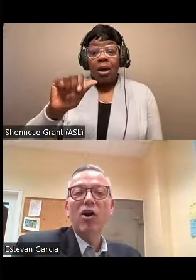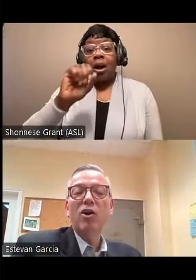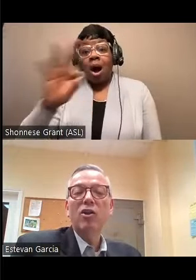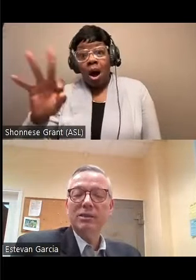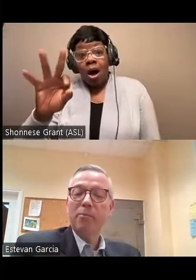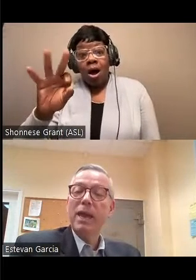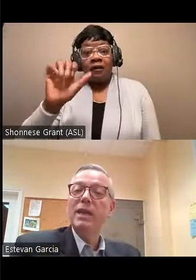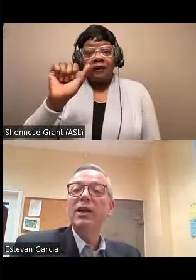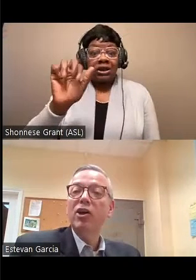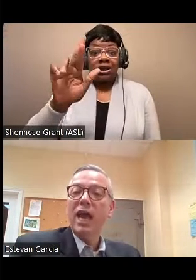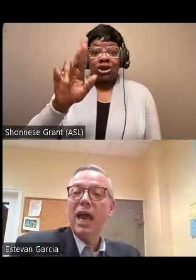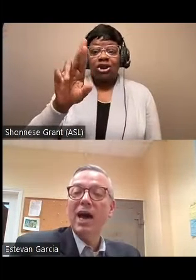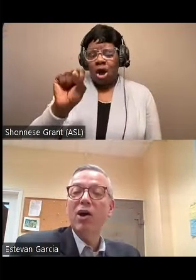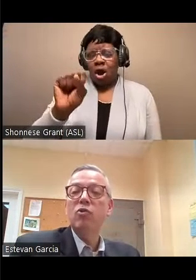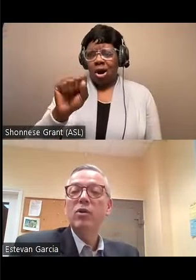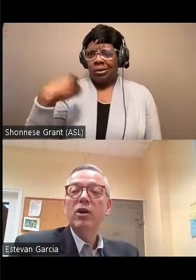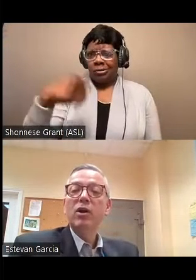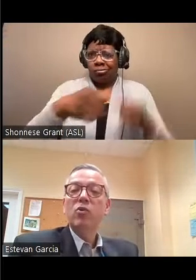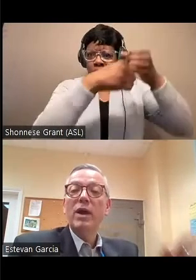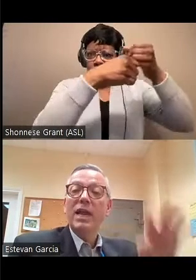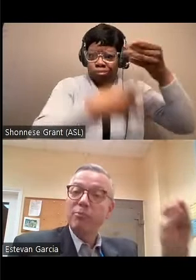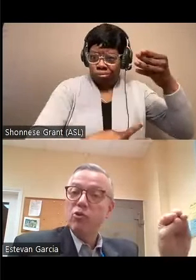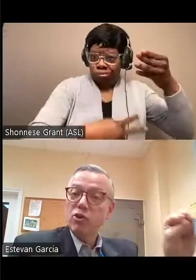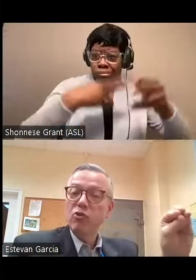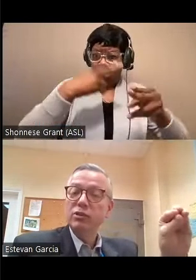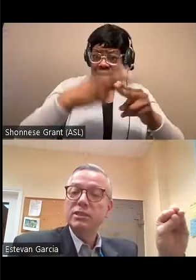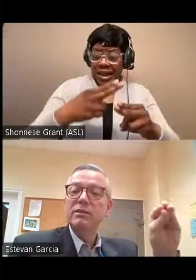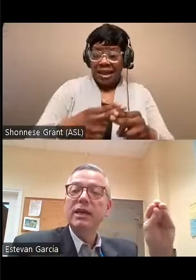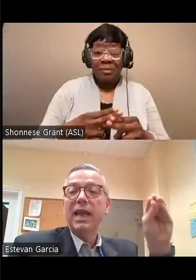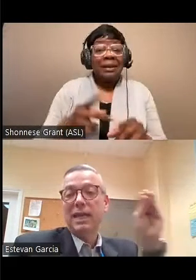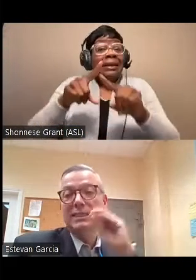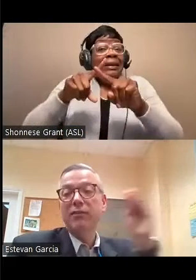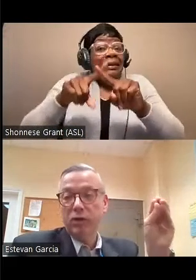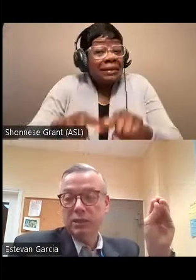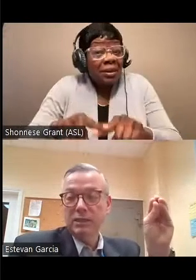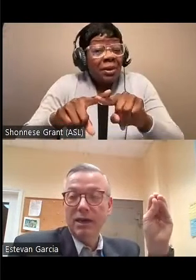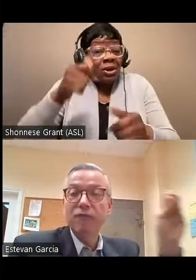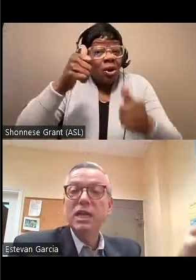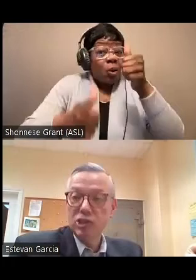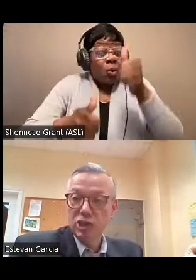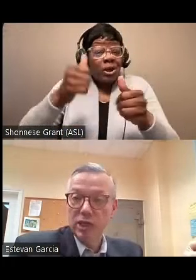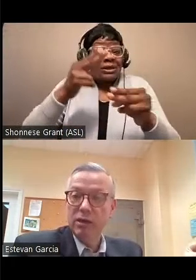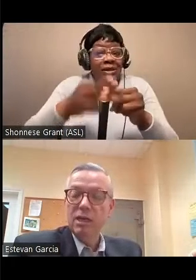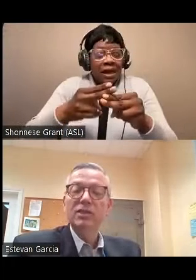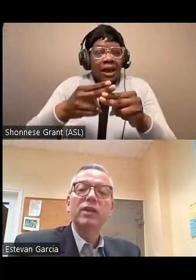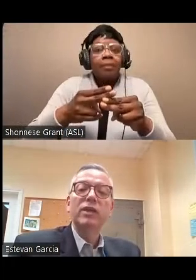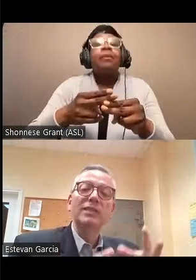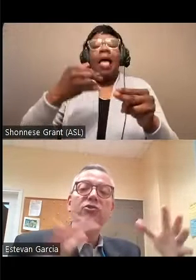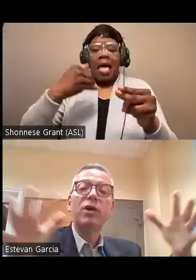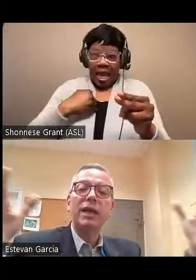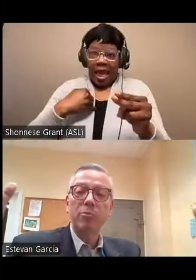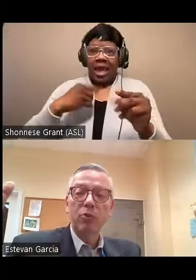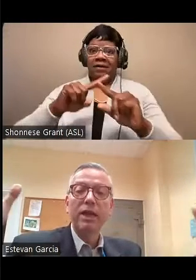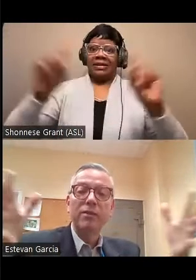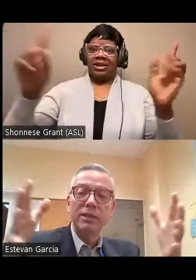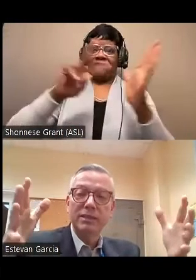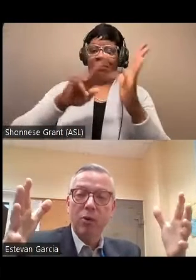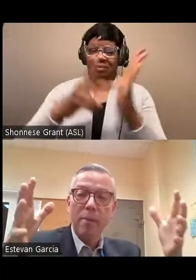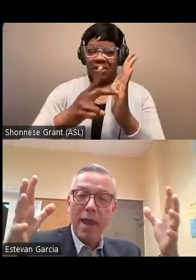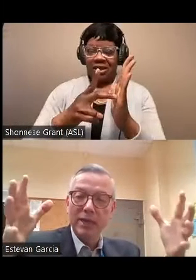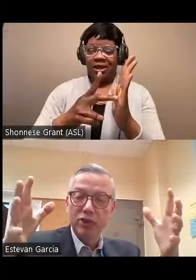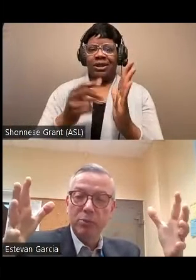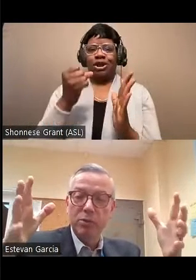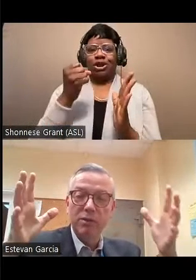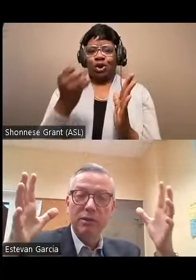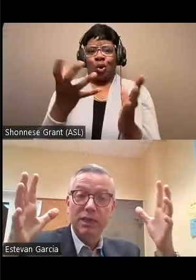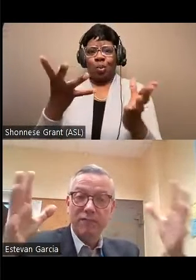they all, depending on what name you use, it has a different definition. So then let's try to bring this to